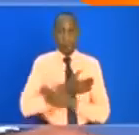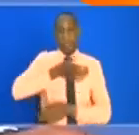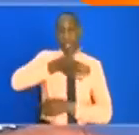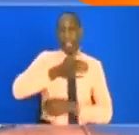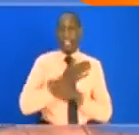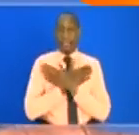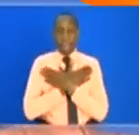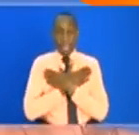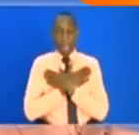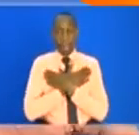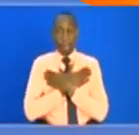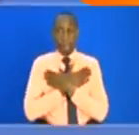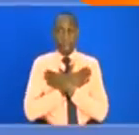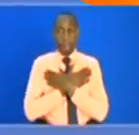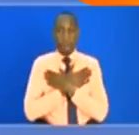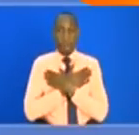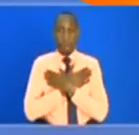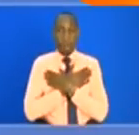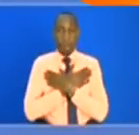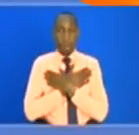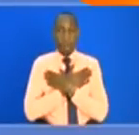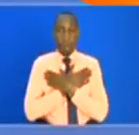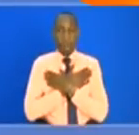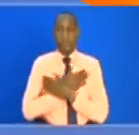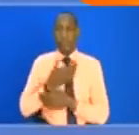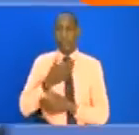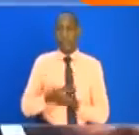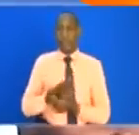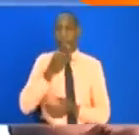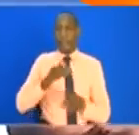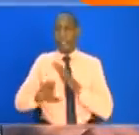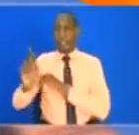handshake allies, Mr. Deputy President, there are expectations.